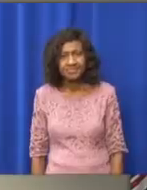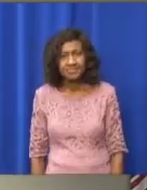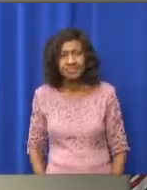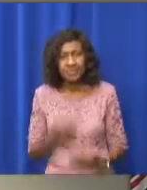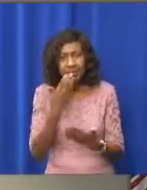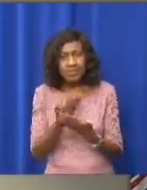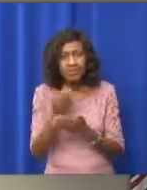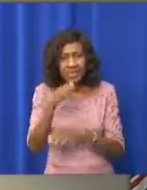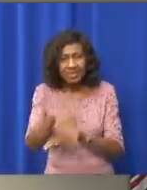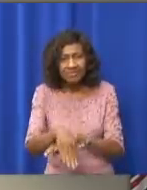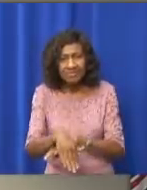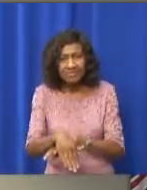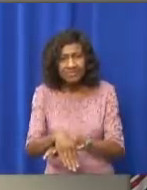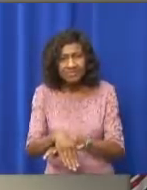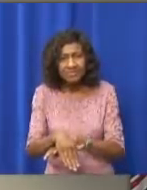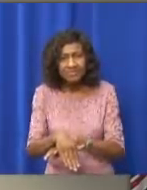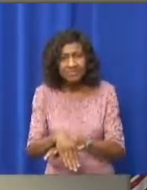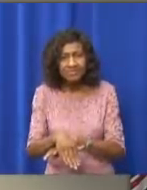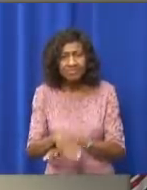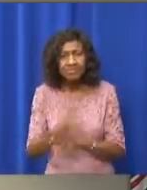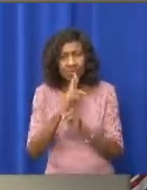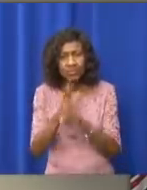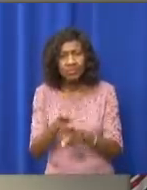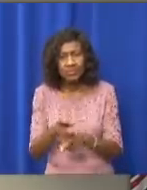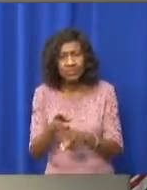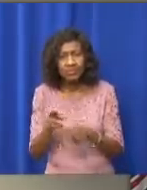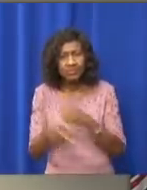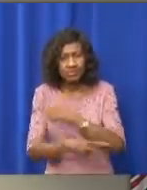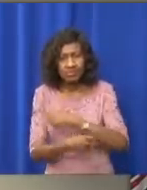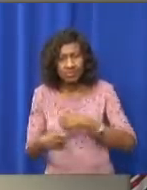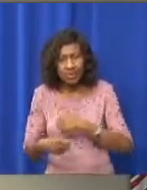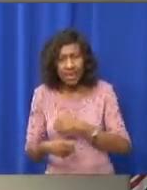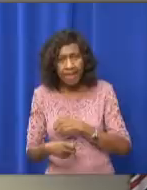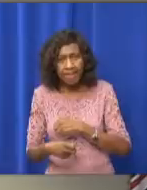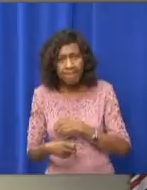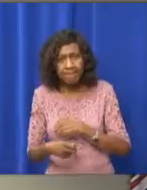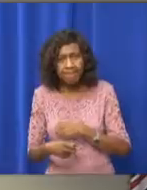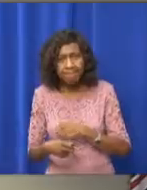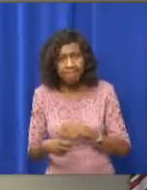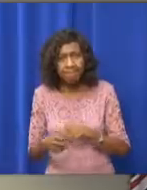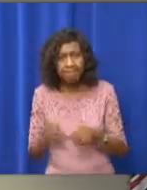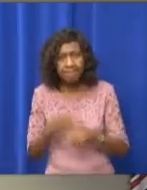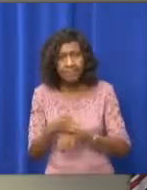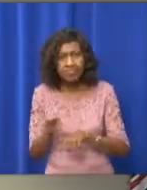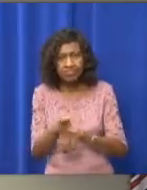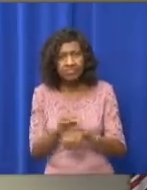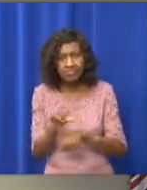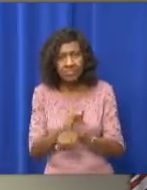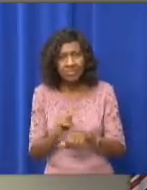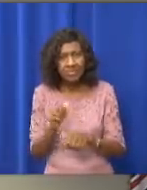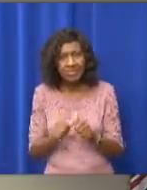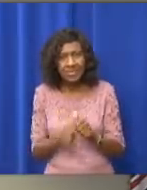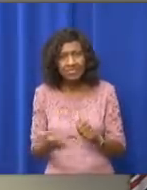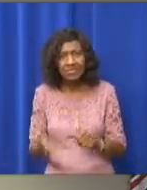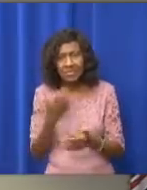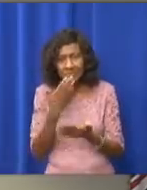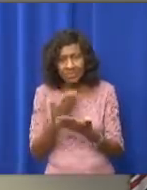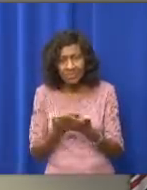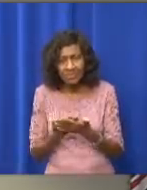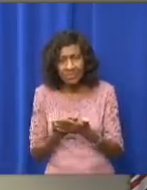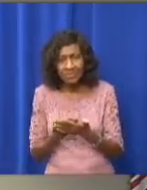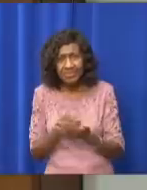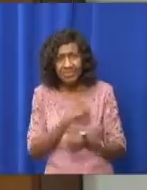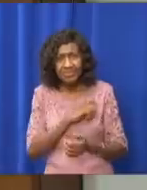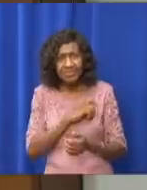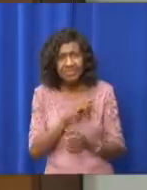Good afternoon. Just reporting in terms of the crime situation across the Cayman Islands, everything remains very stable, and the policing